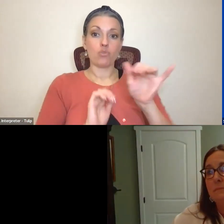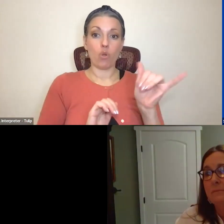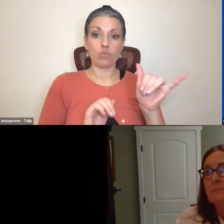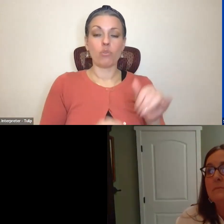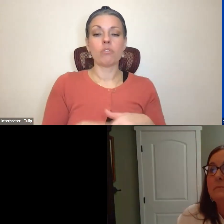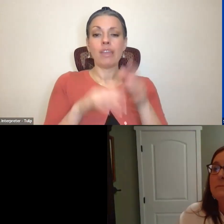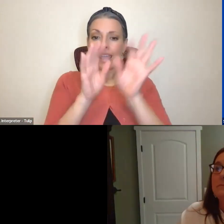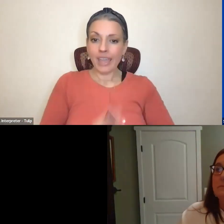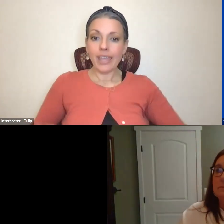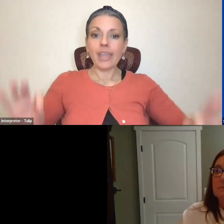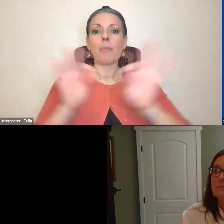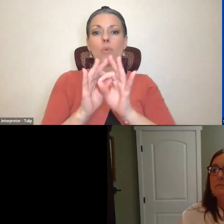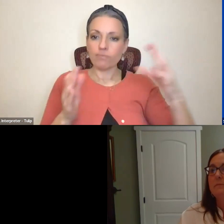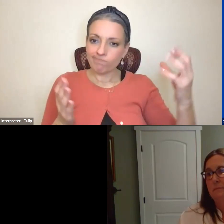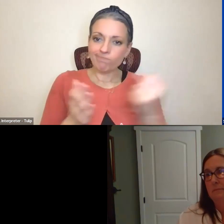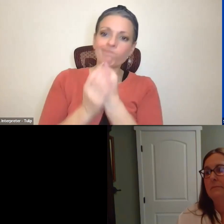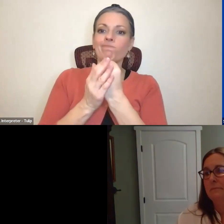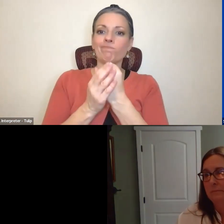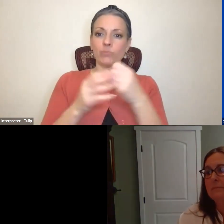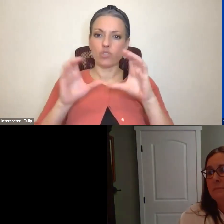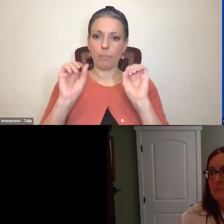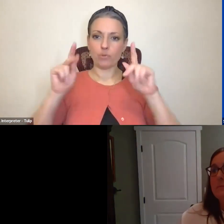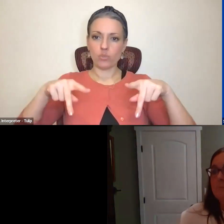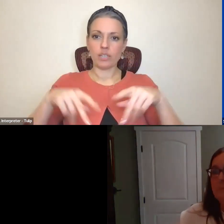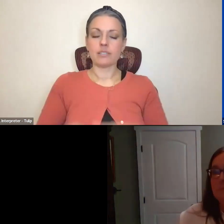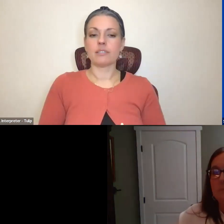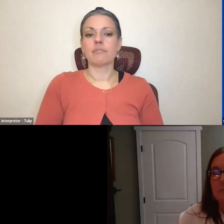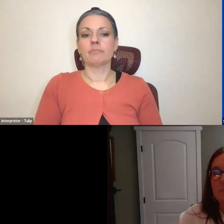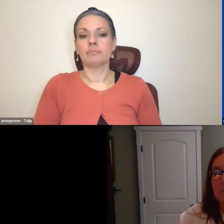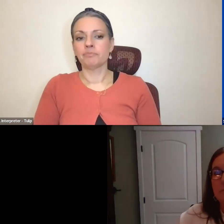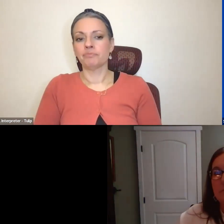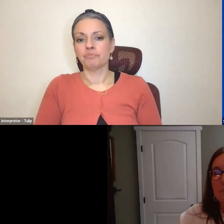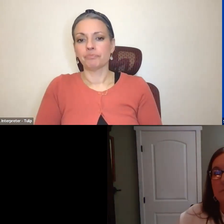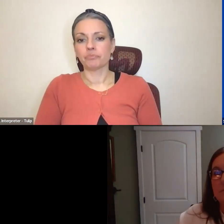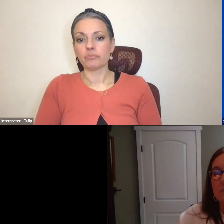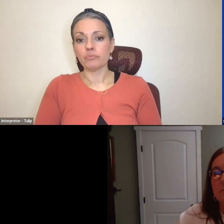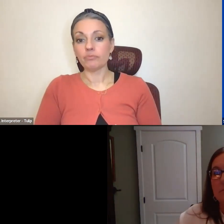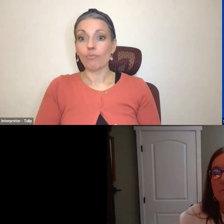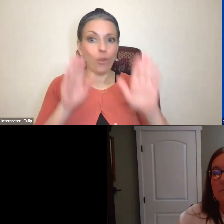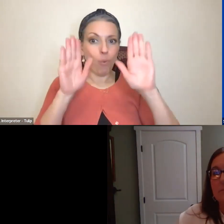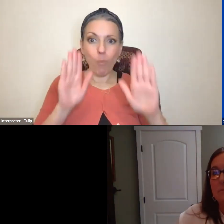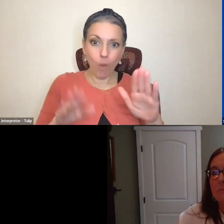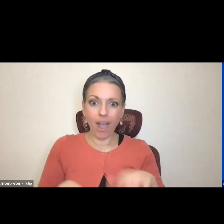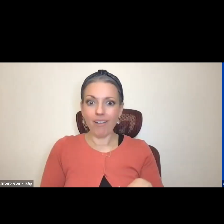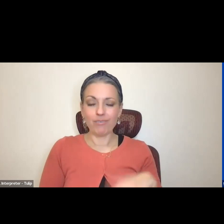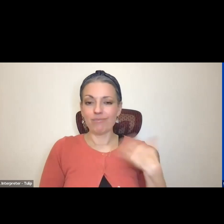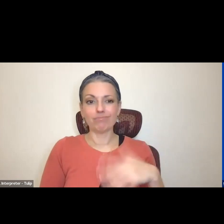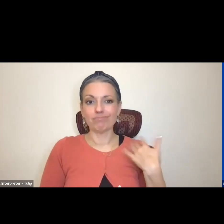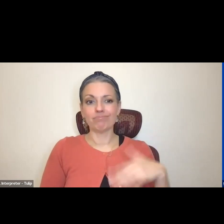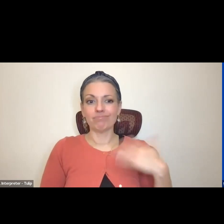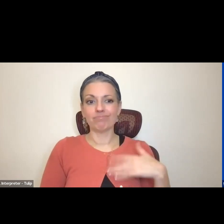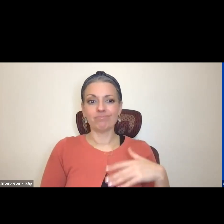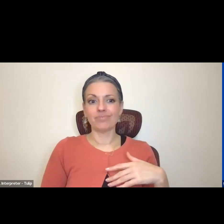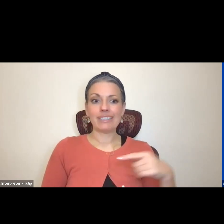advantage of leveraging these sorts of opportunities. So wow, what a very